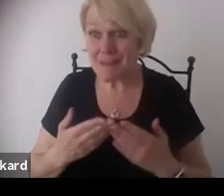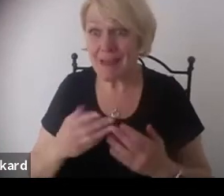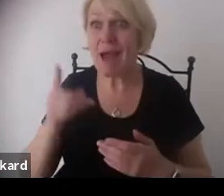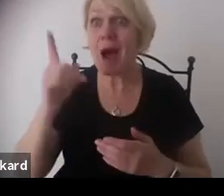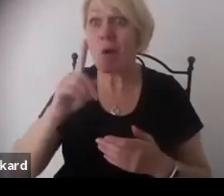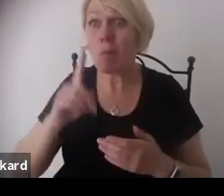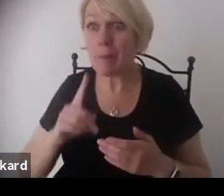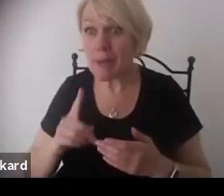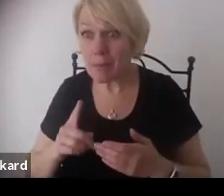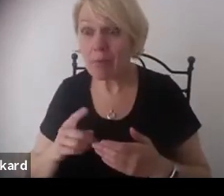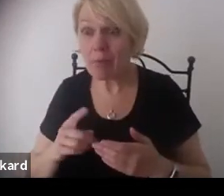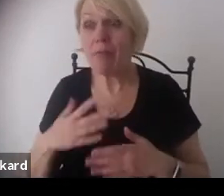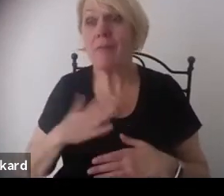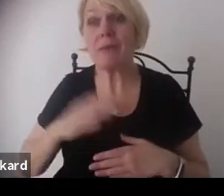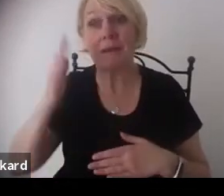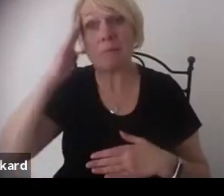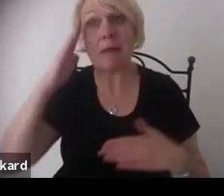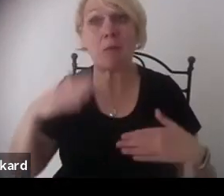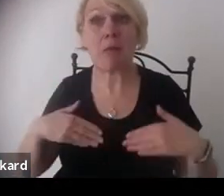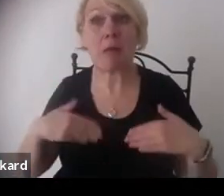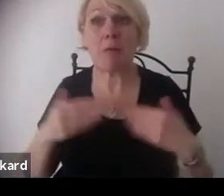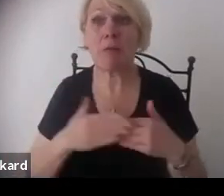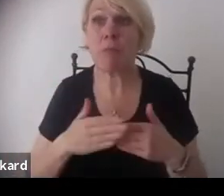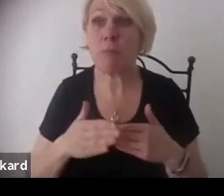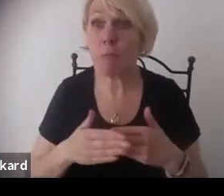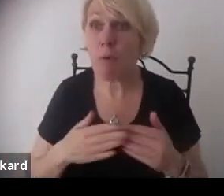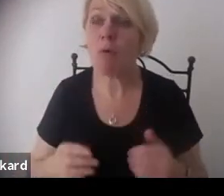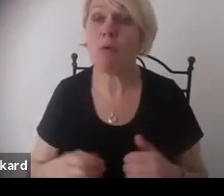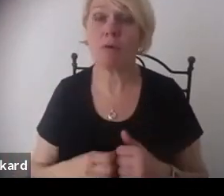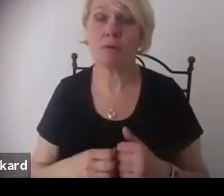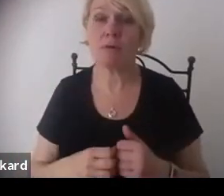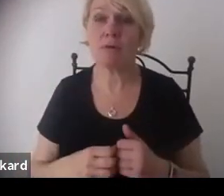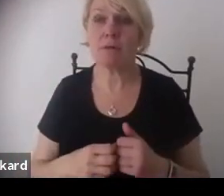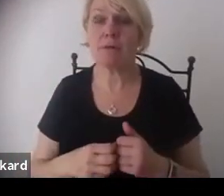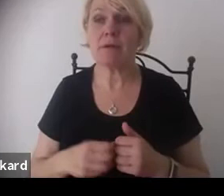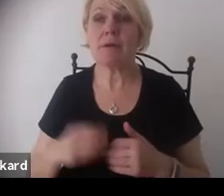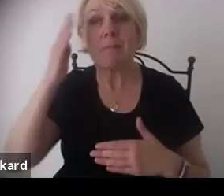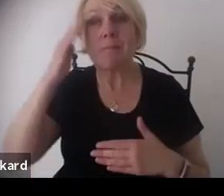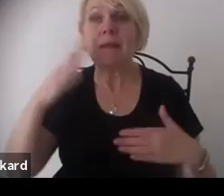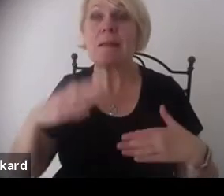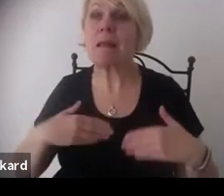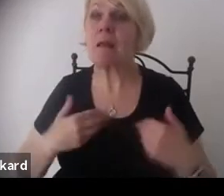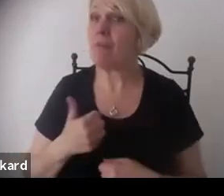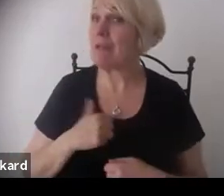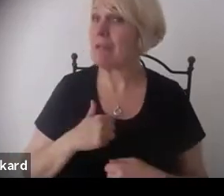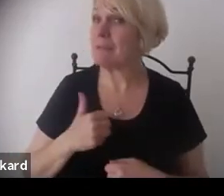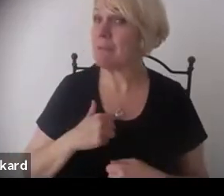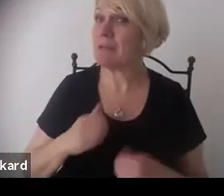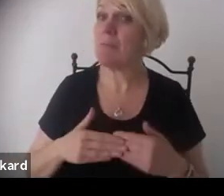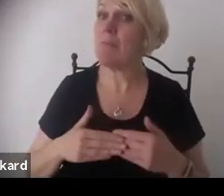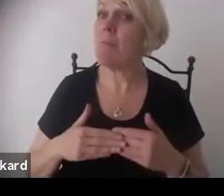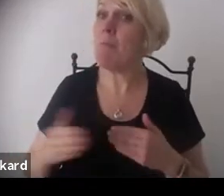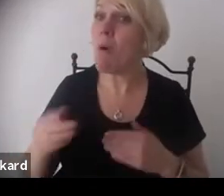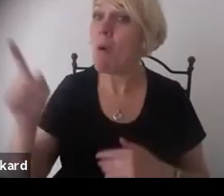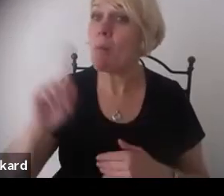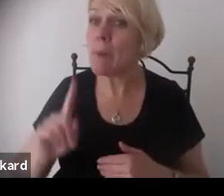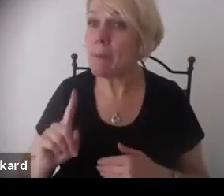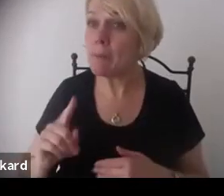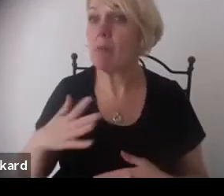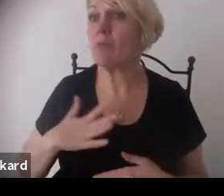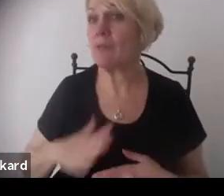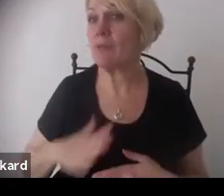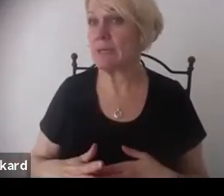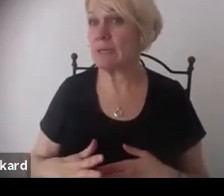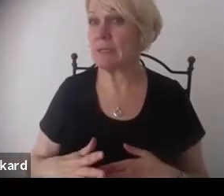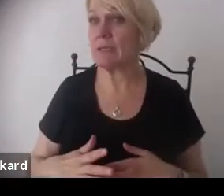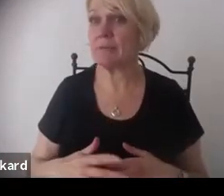lockdown is, the restrictions are lifting, and we are expecting, we'll talk about it further in one of the questions, but we are